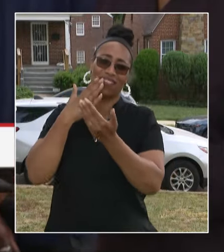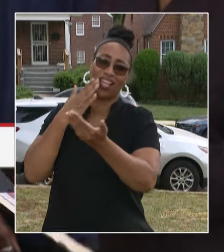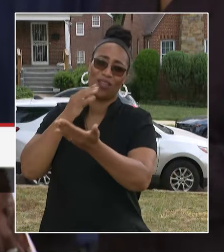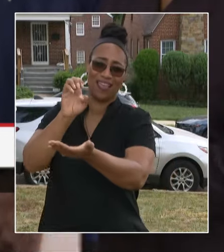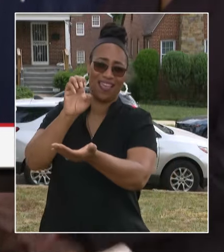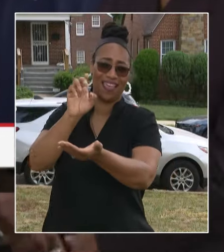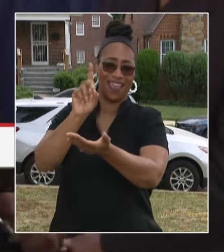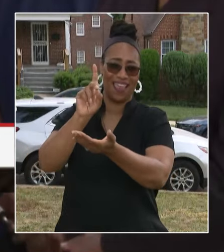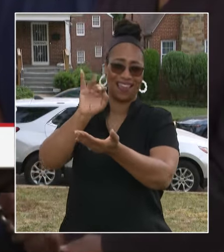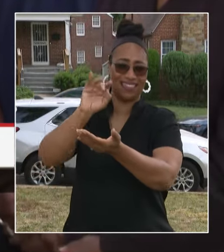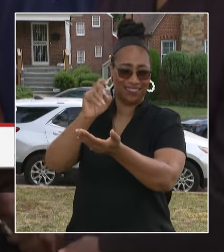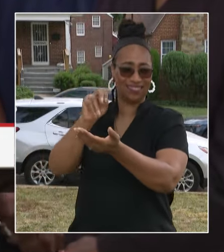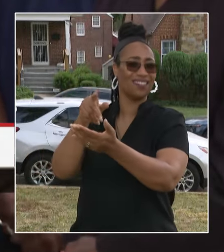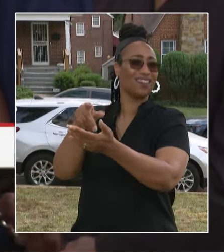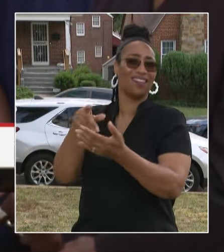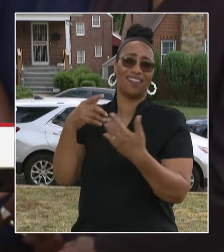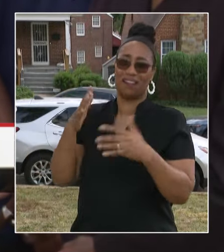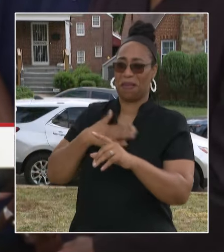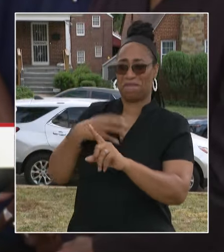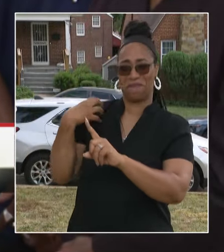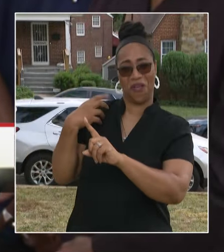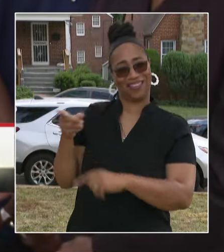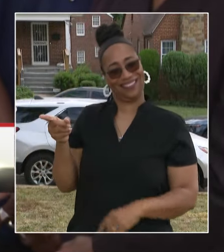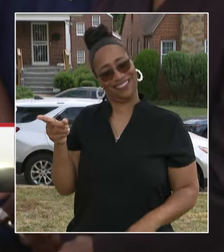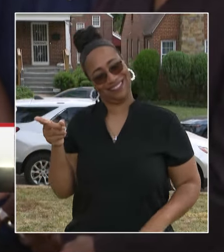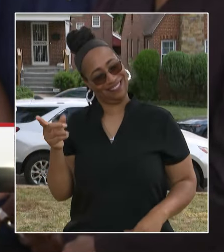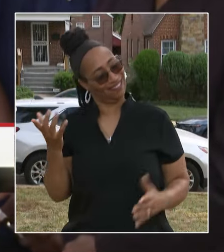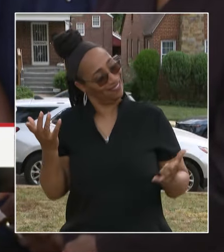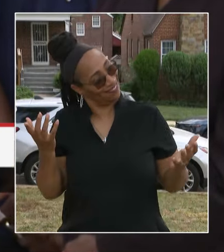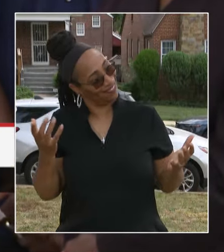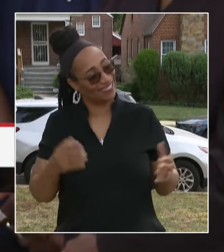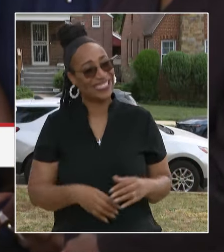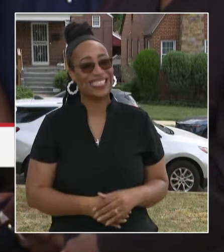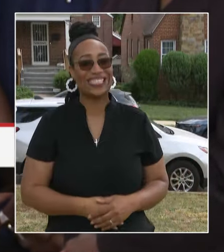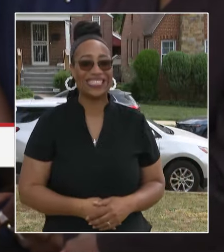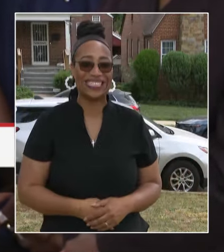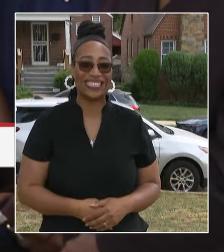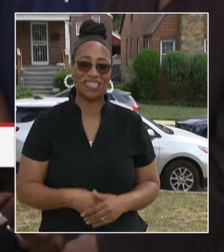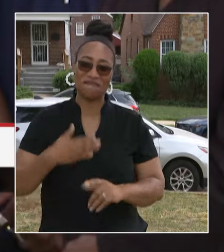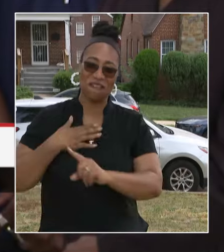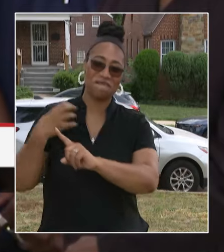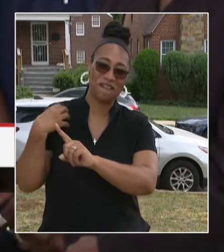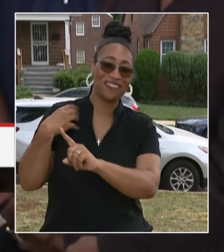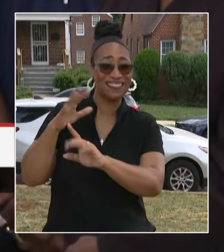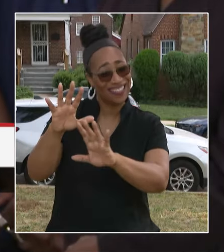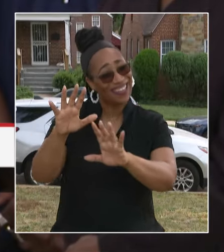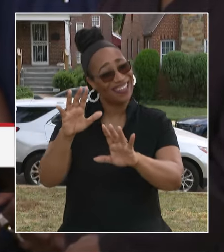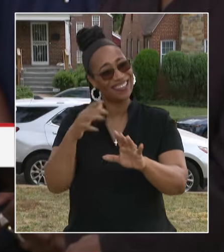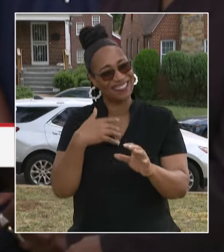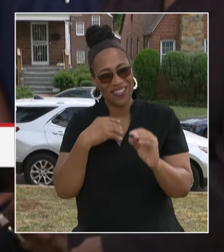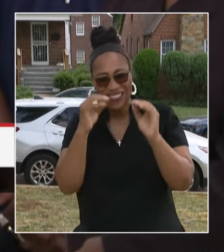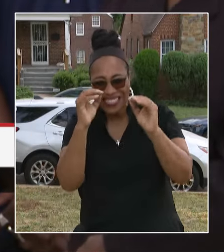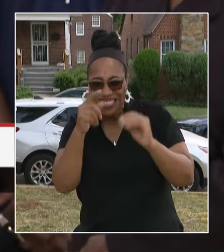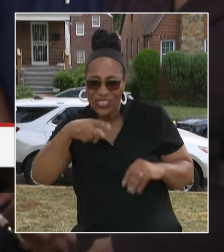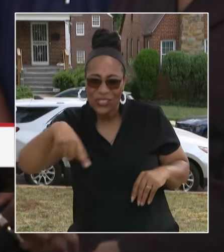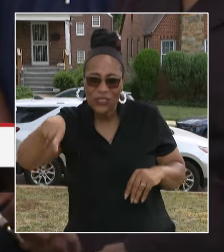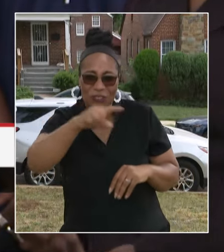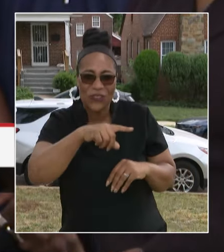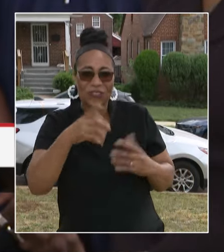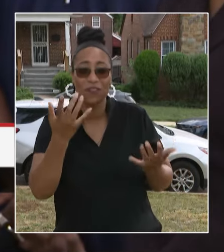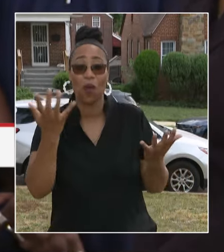And I'm going to teach you our saying, if Dr. Eddington will help me. I'm going to say, what's the word? And everybody's going to